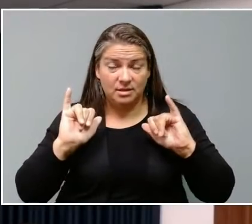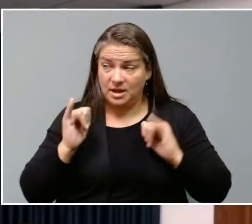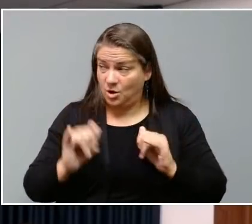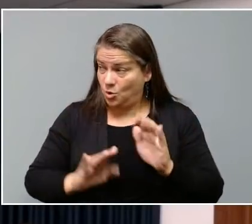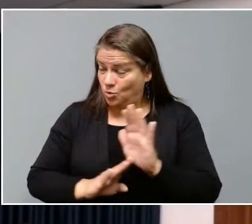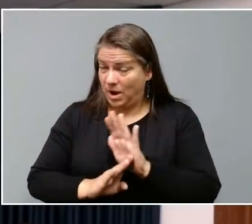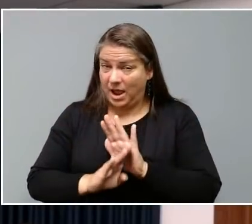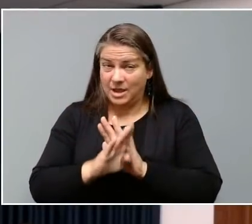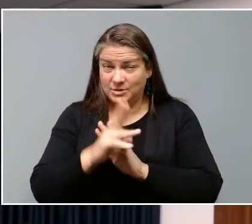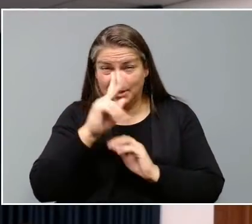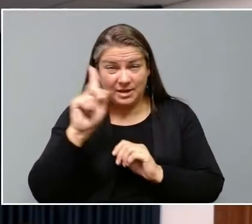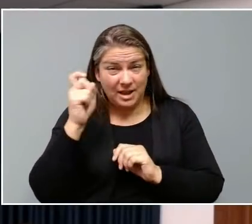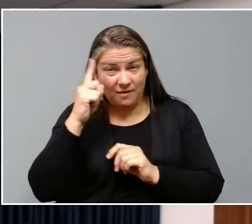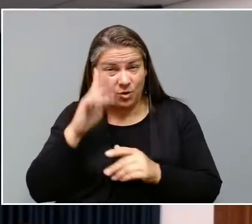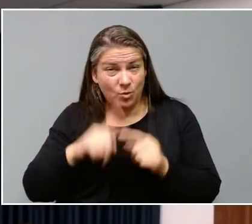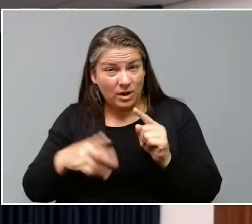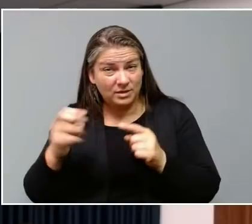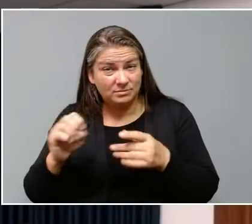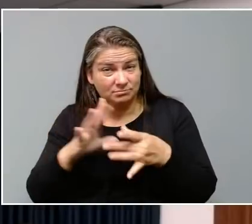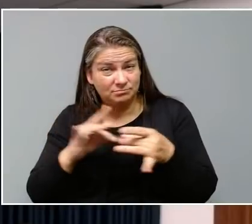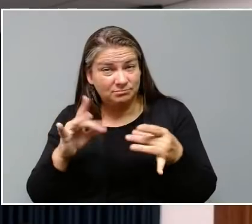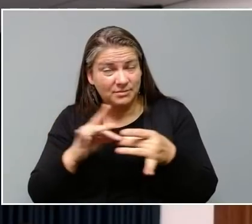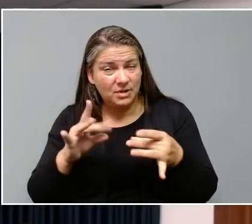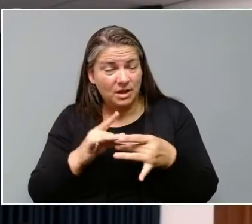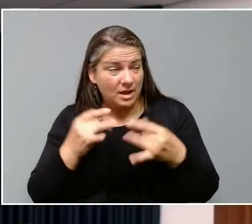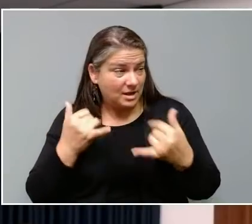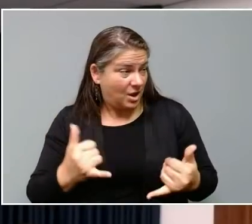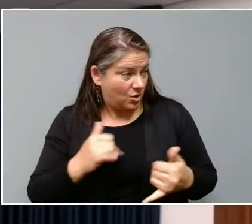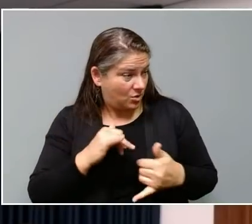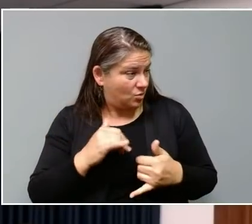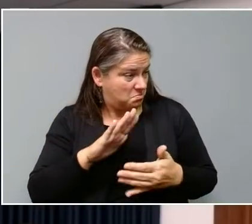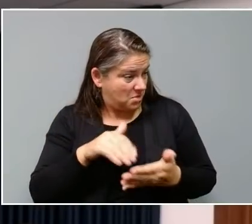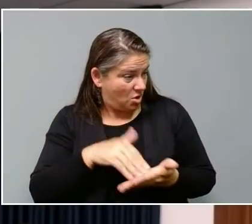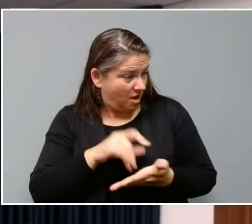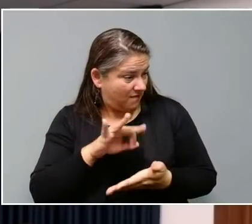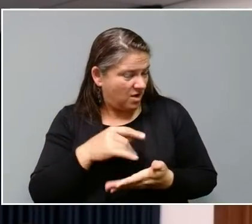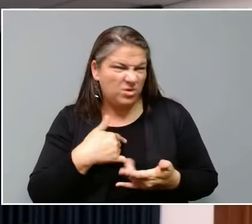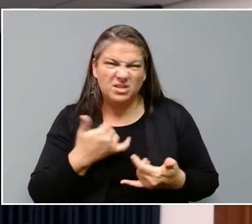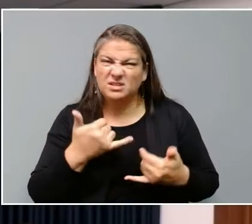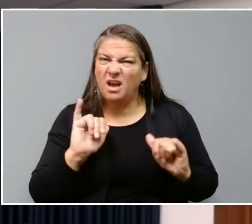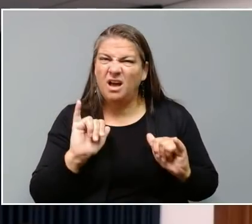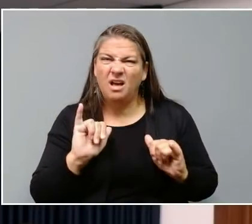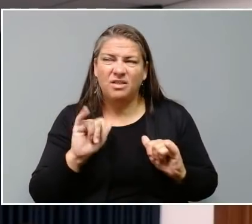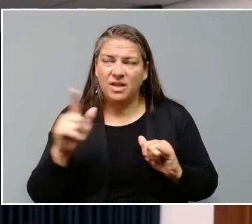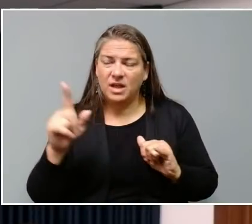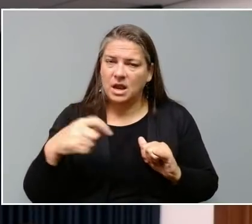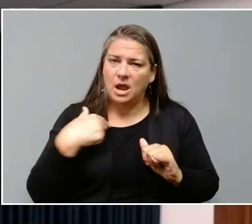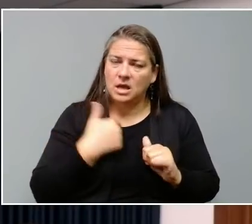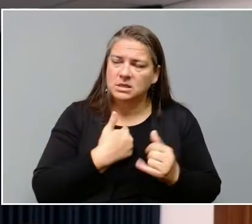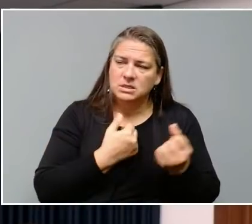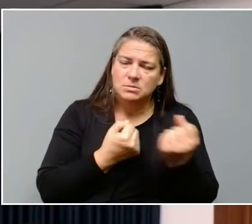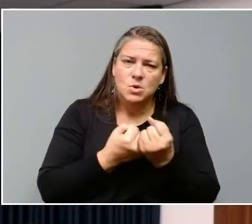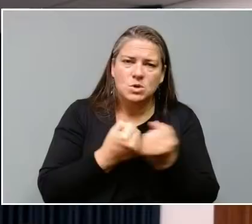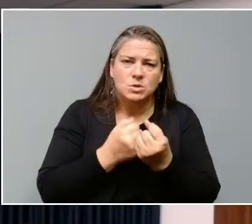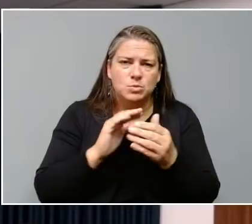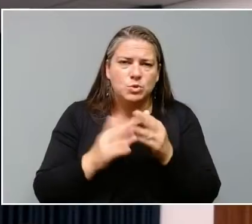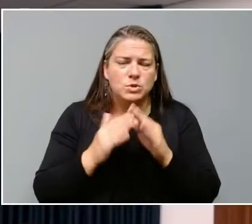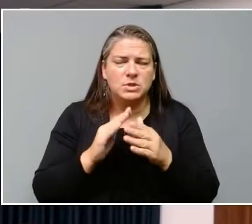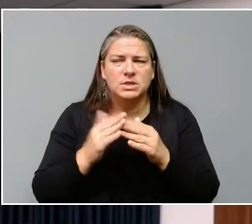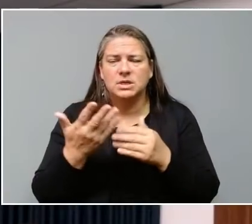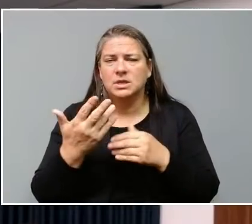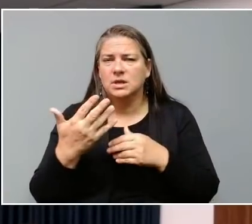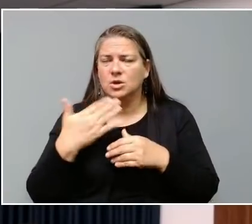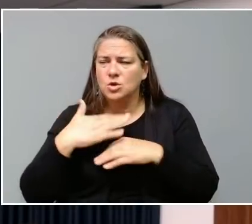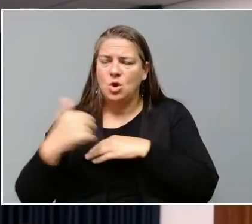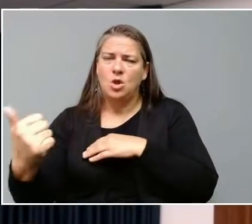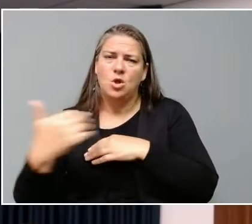governor spoke for in the peak of what we're doing, we are getting call outs for supporting our communities that are in very dire